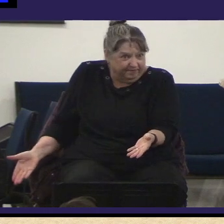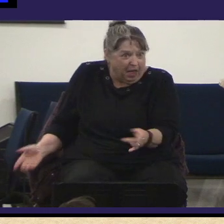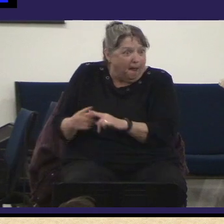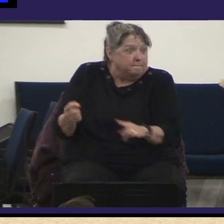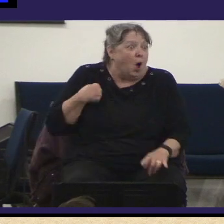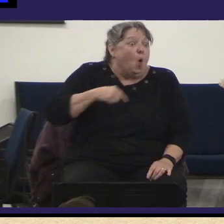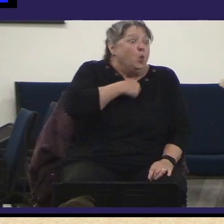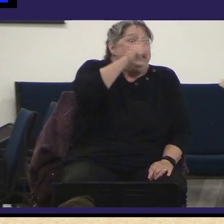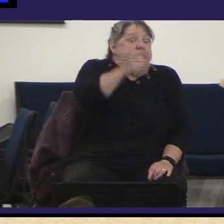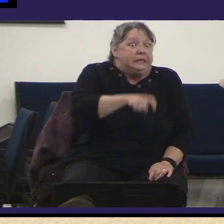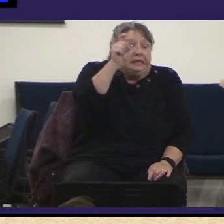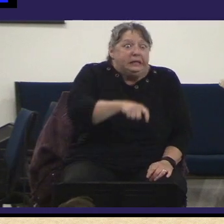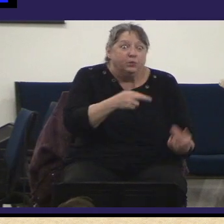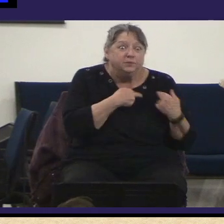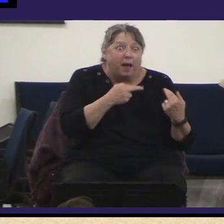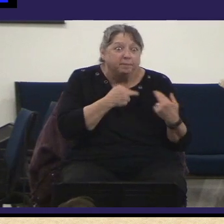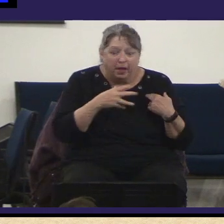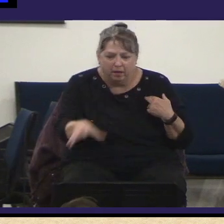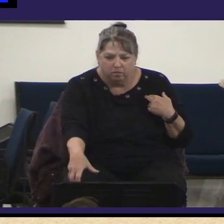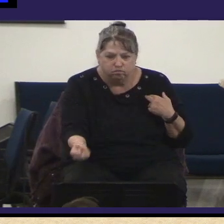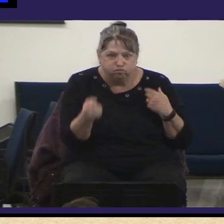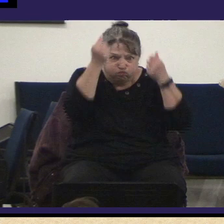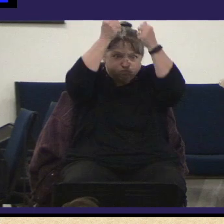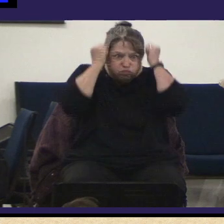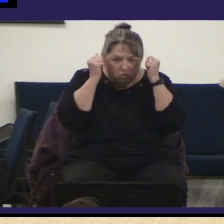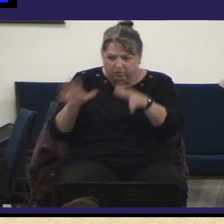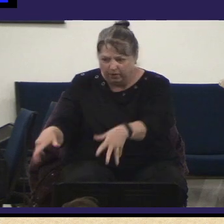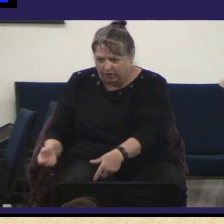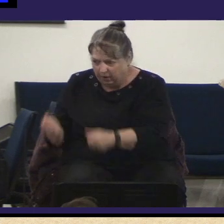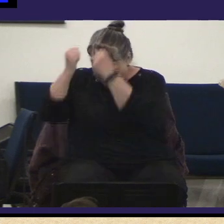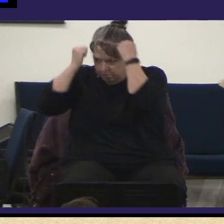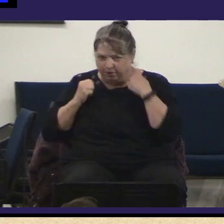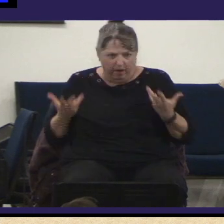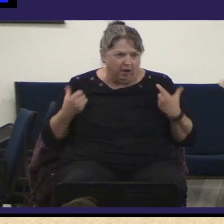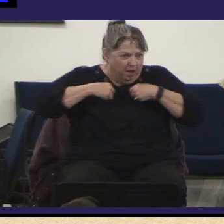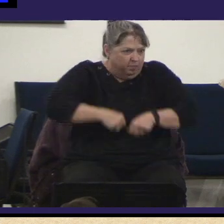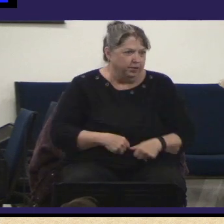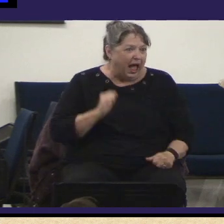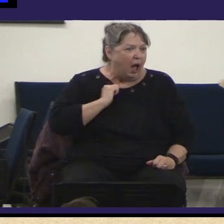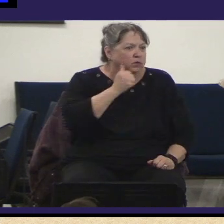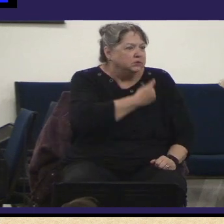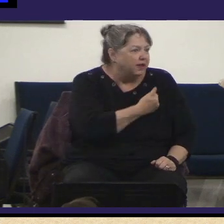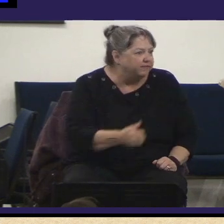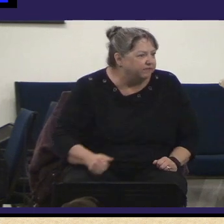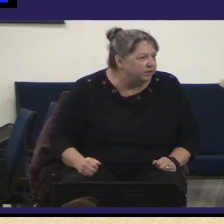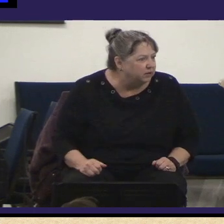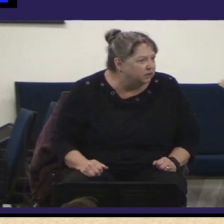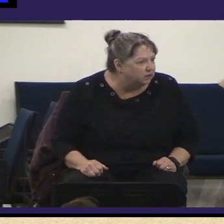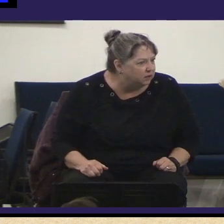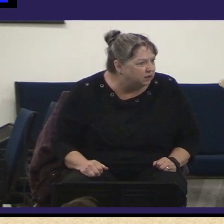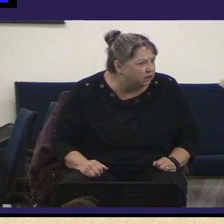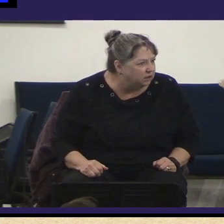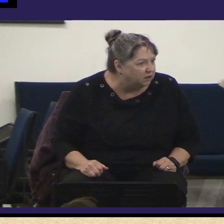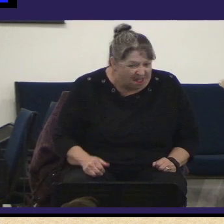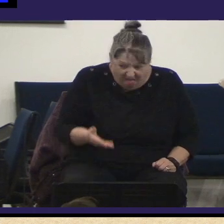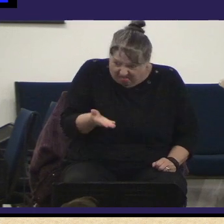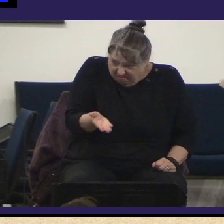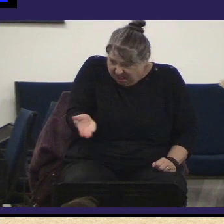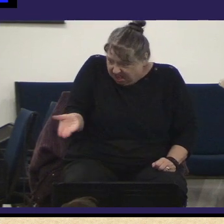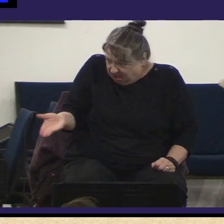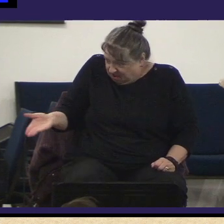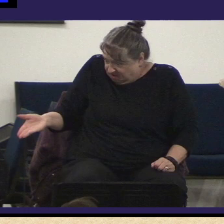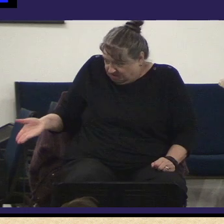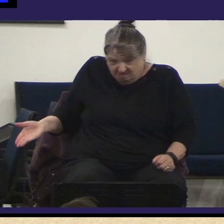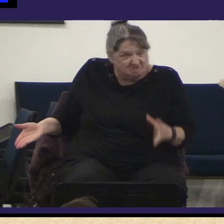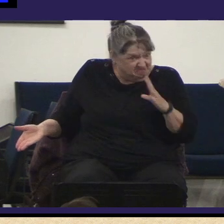that we can have the armor of God at our disposal. And it does absolutely nothing for us. Because it's just laying